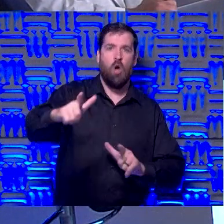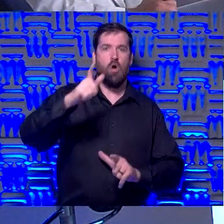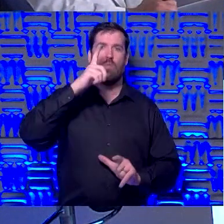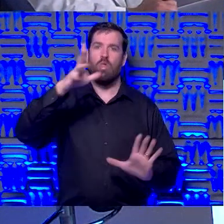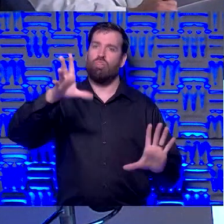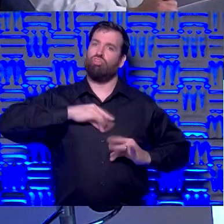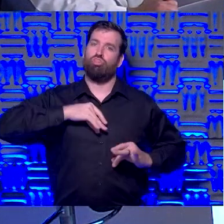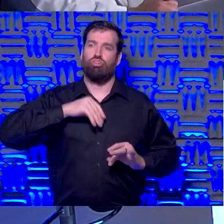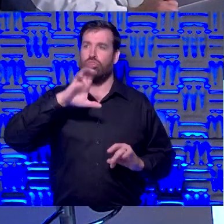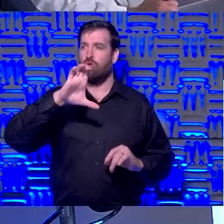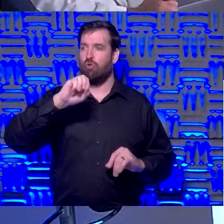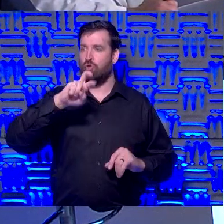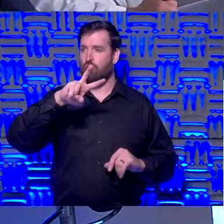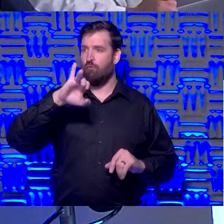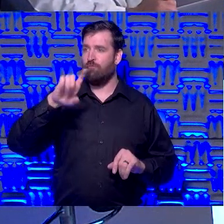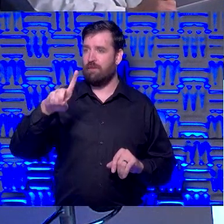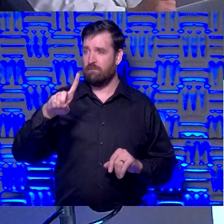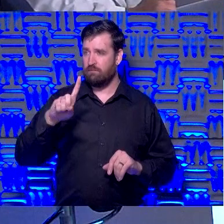what do you it? think? Are we all going to get it?